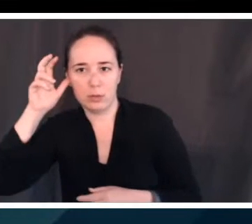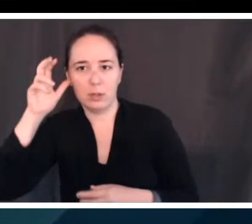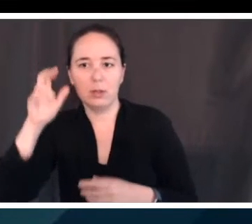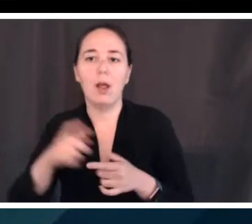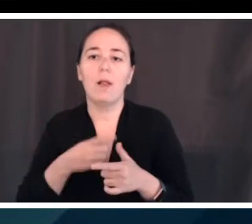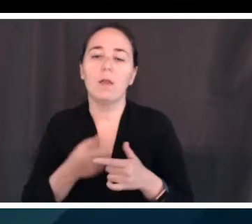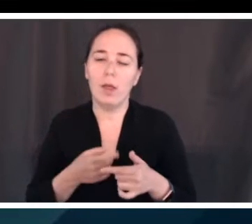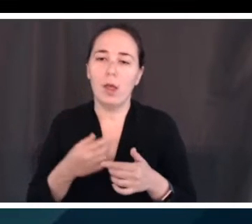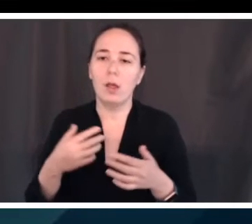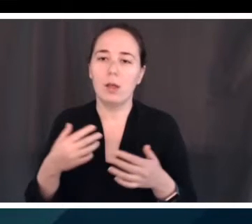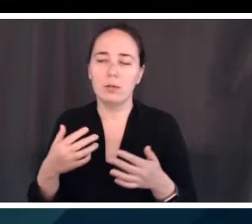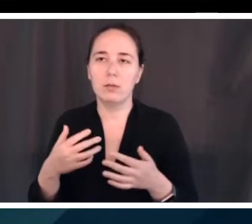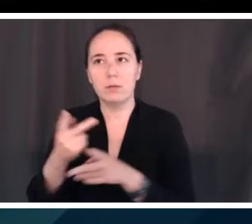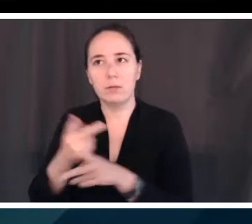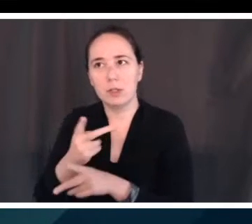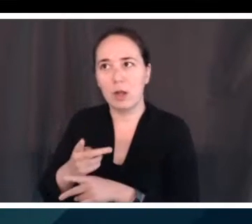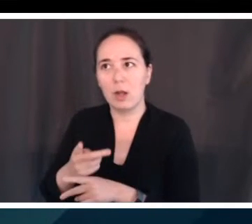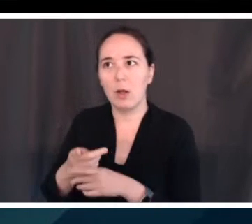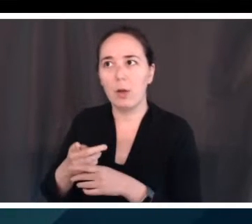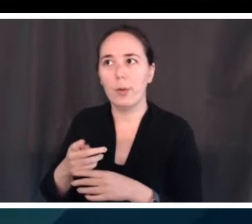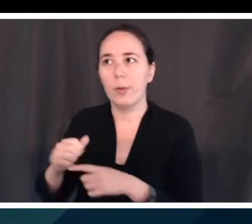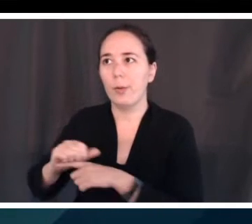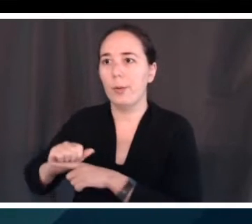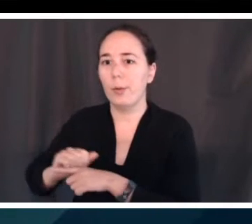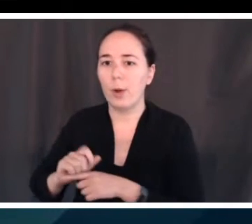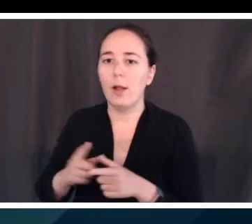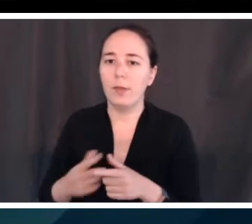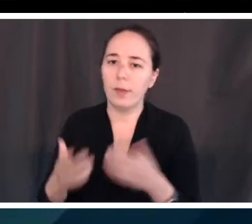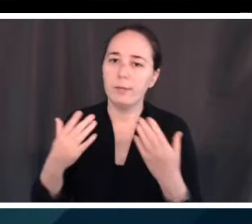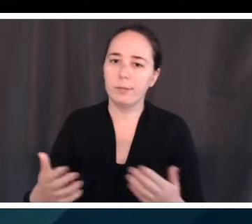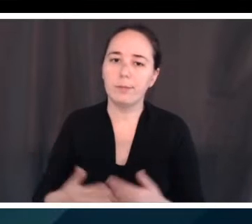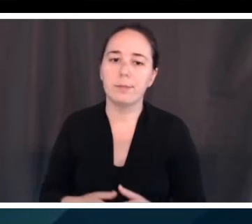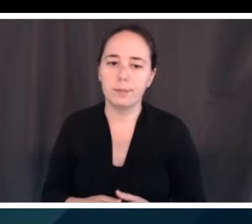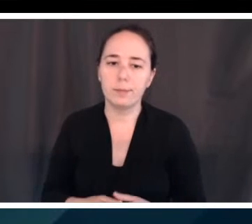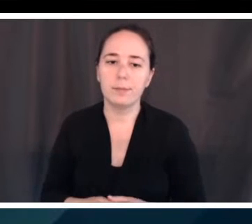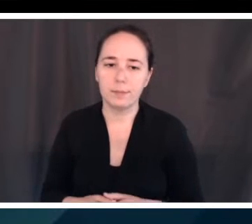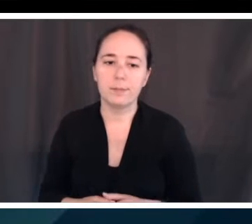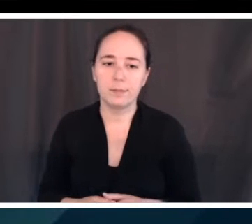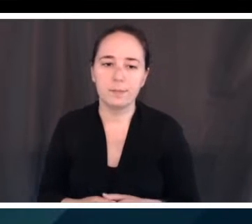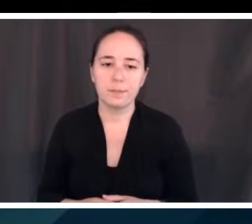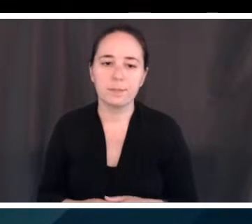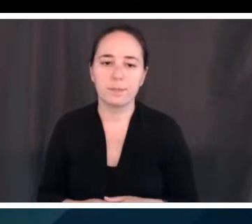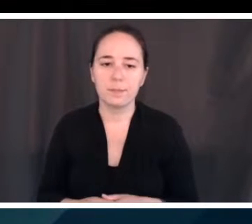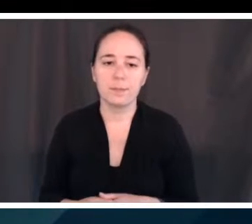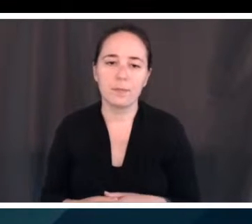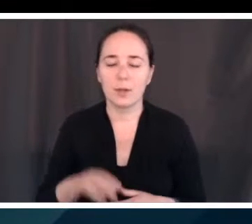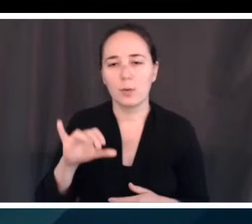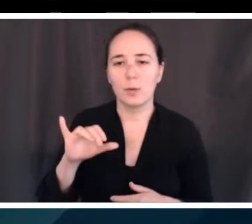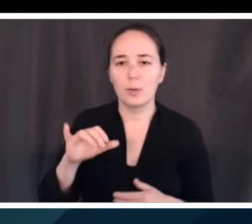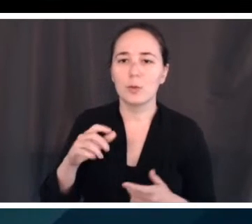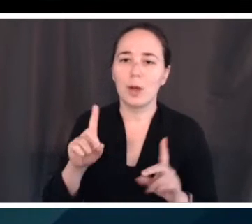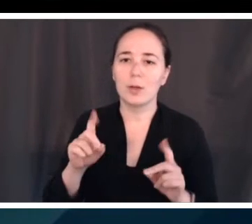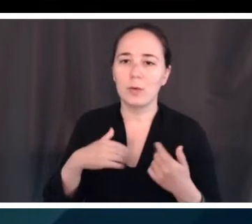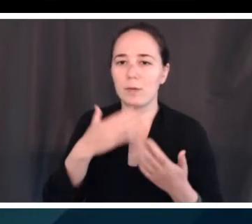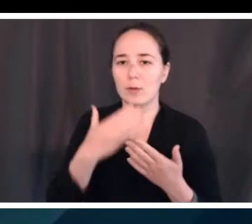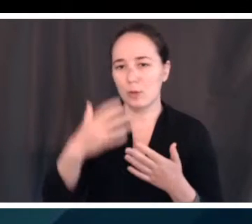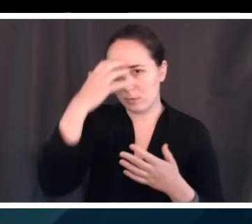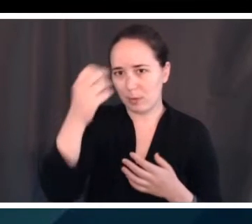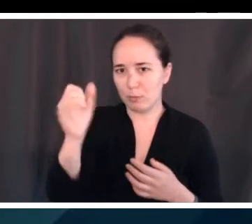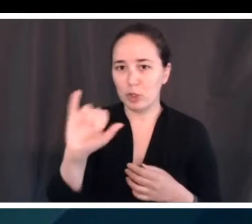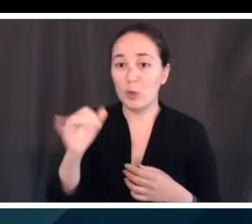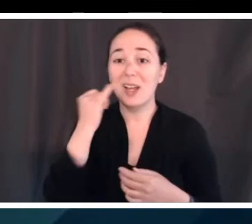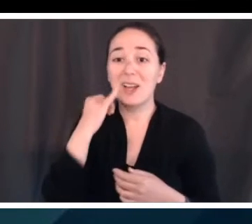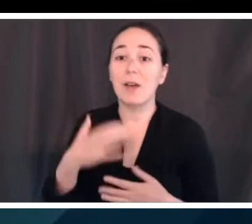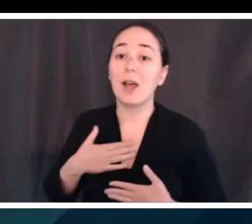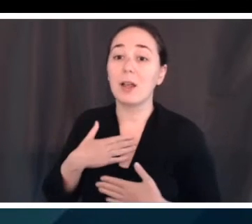put it together and work through it like that. So yeah, I have a really strong skill for that and a good memory. Especially if I like something.